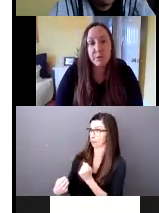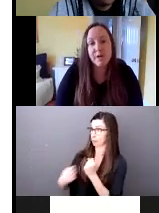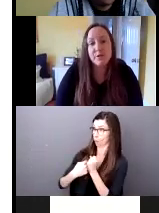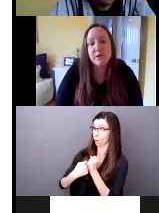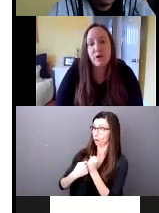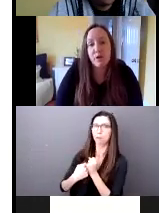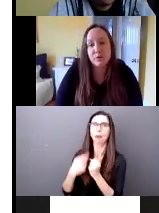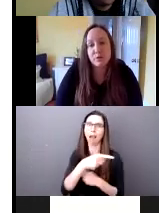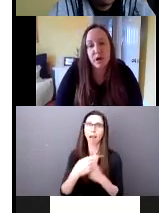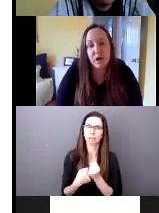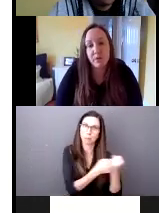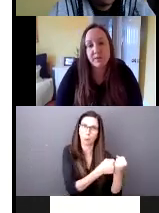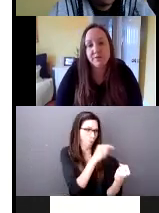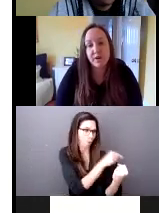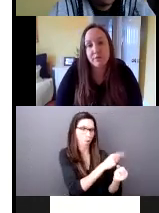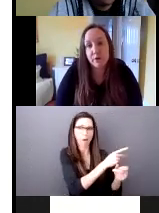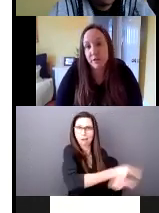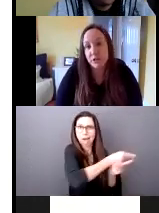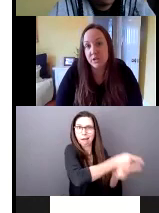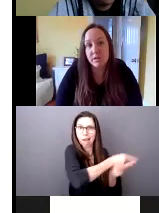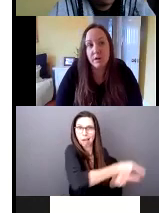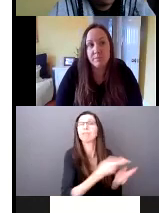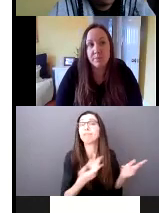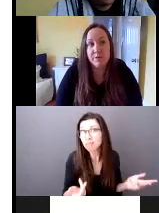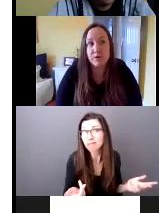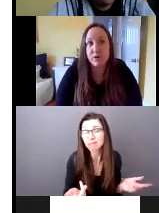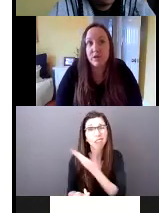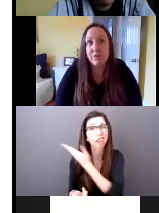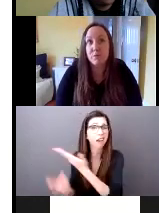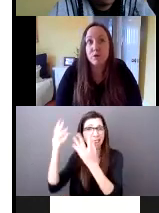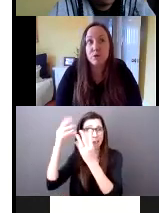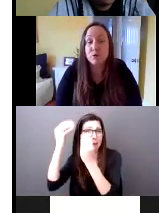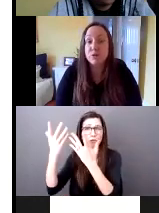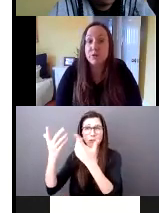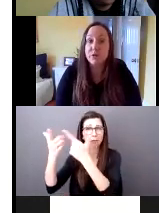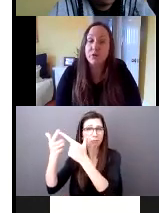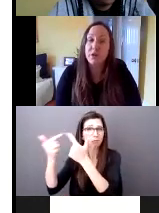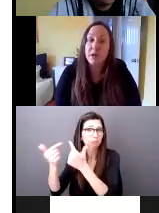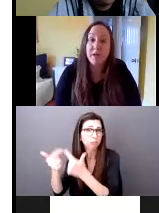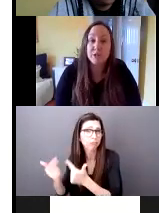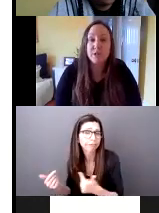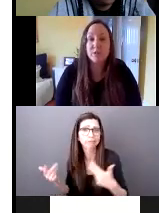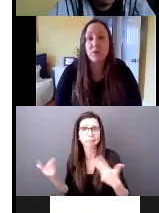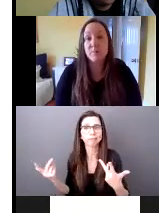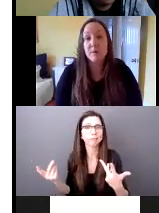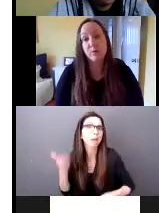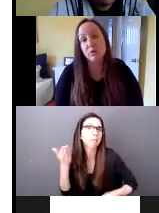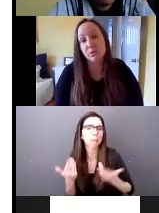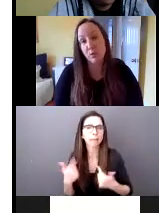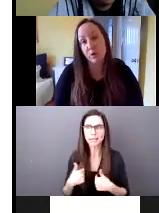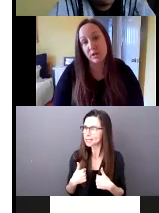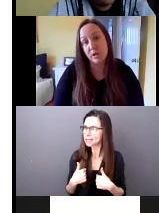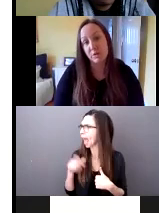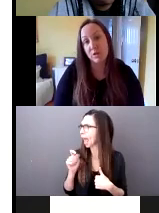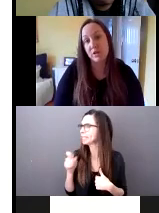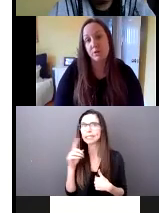service providers can also use the helpline to find information if they're looking for more tools for their patients or the people that they're